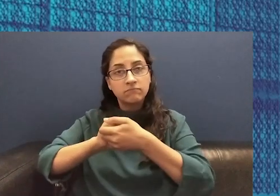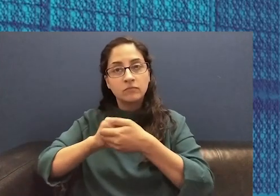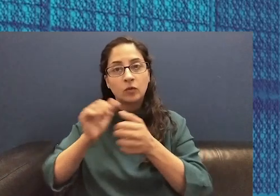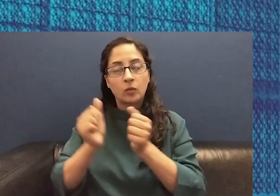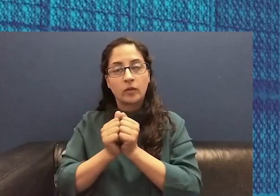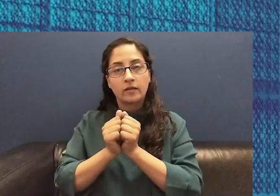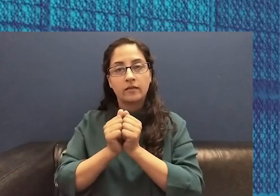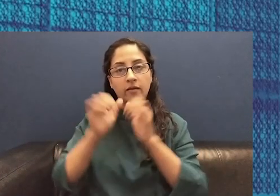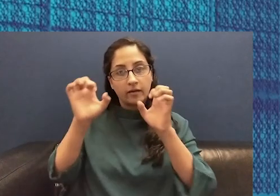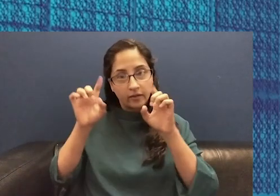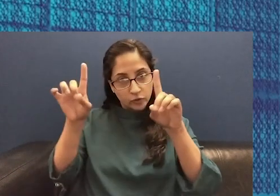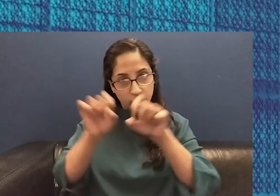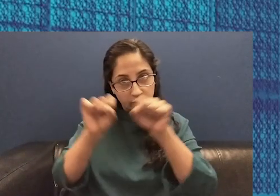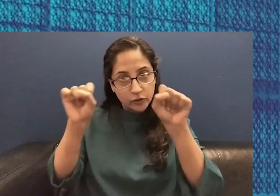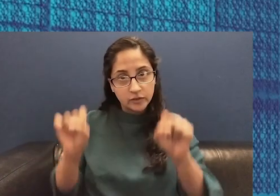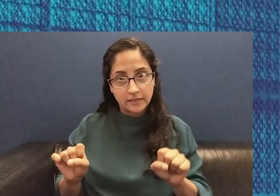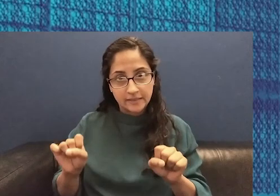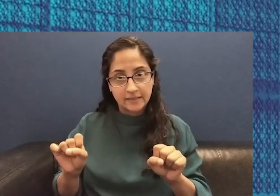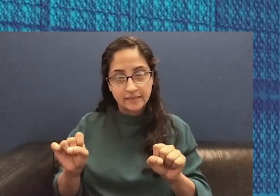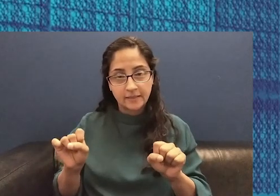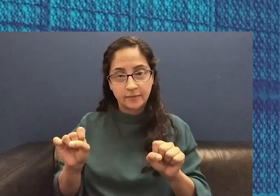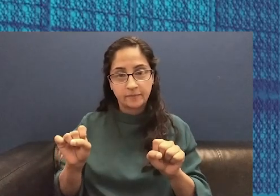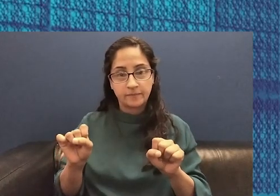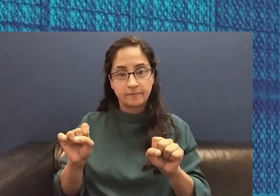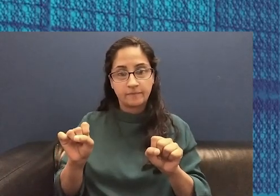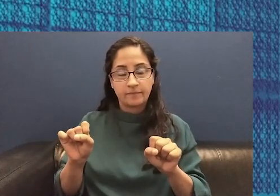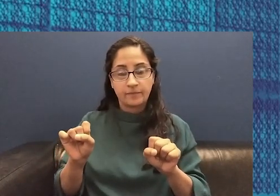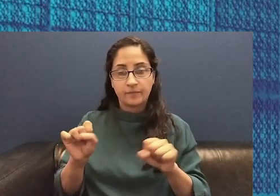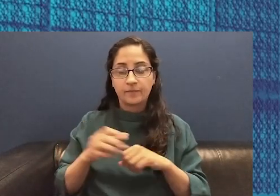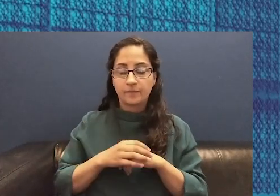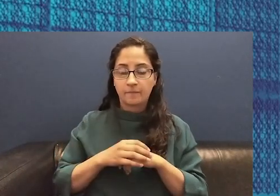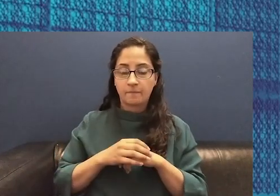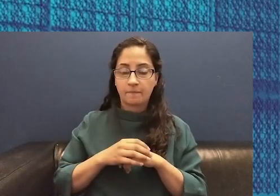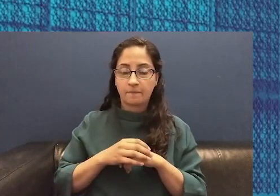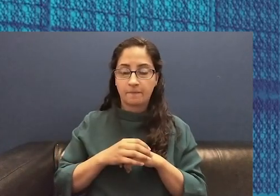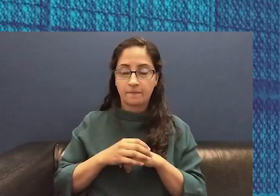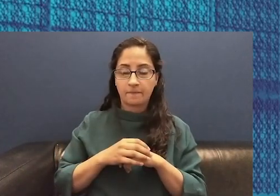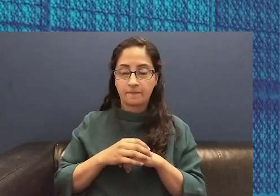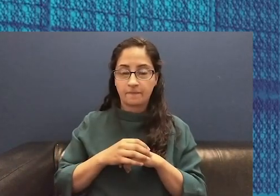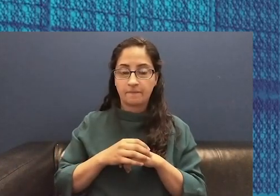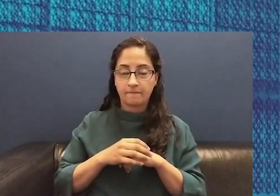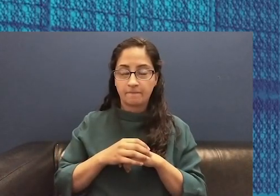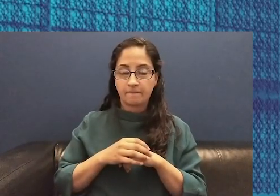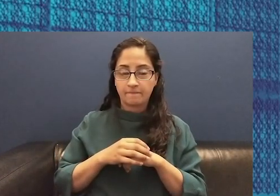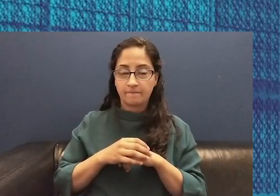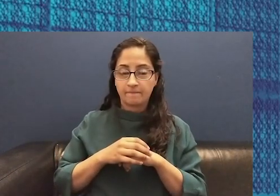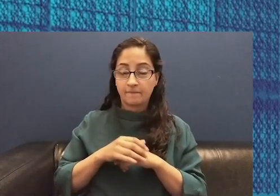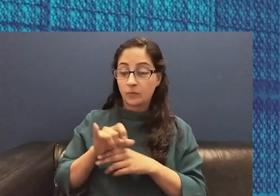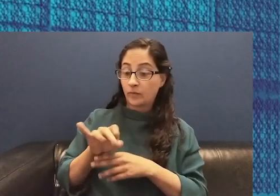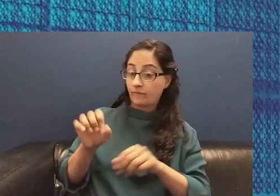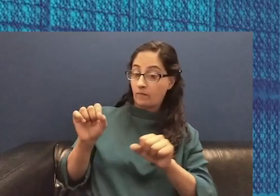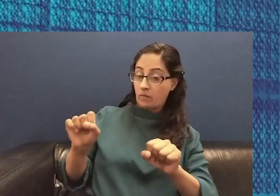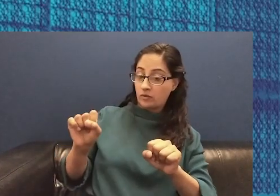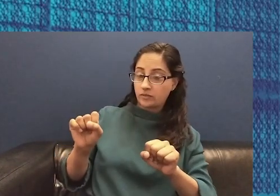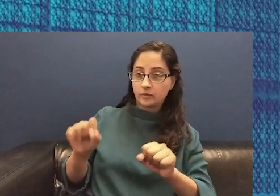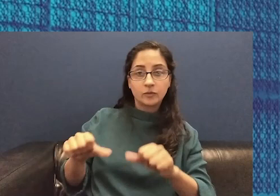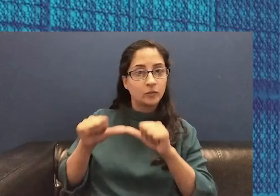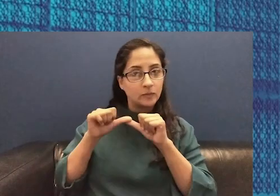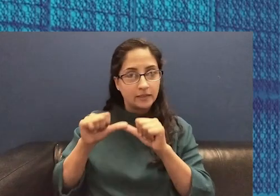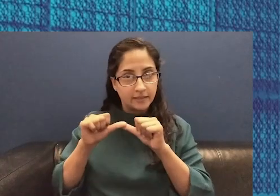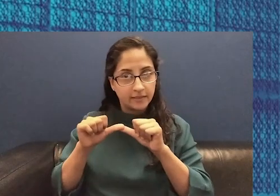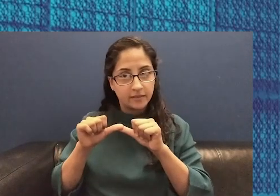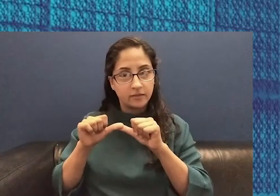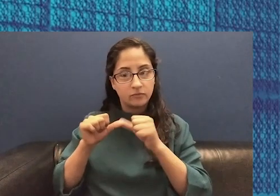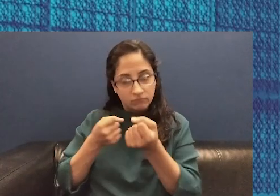done. We continue to also address some critical infrastructures that were really important